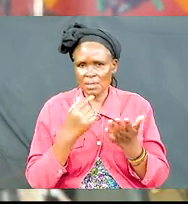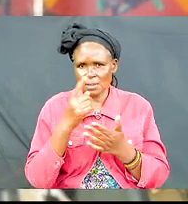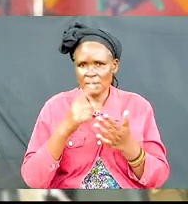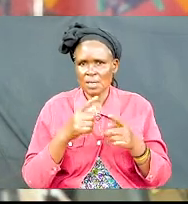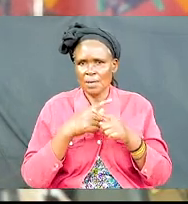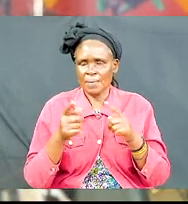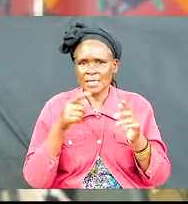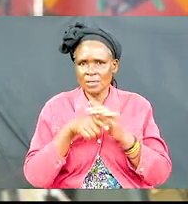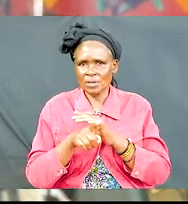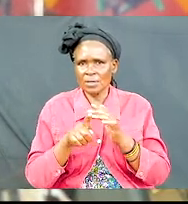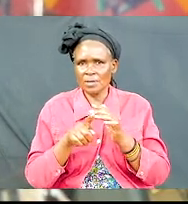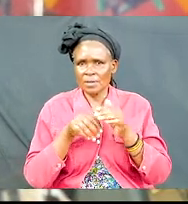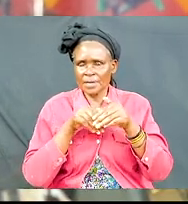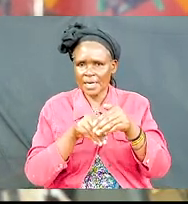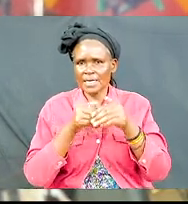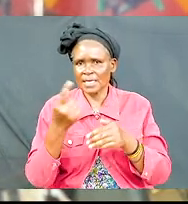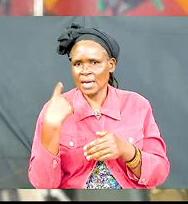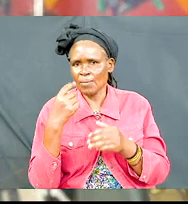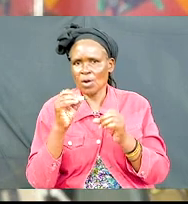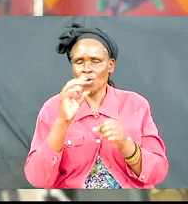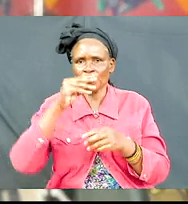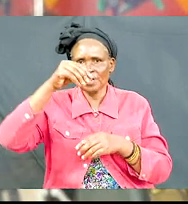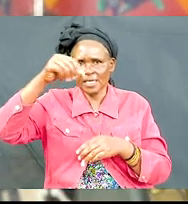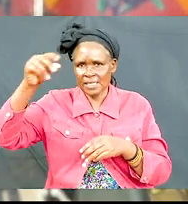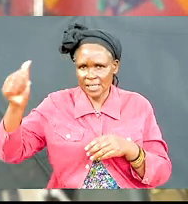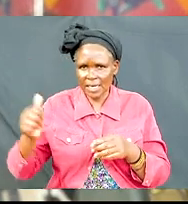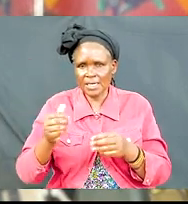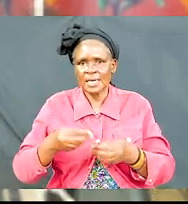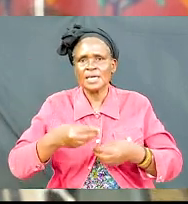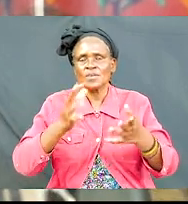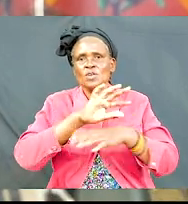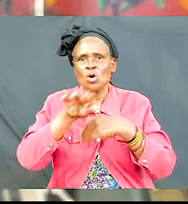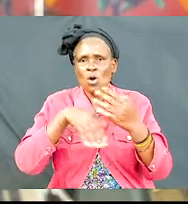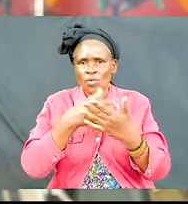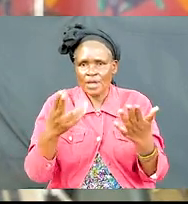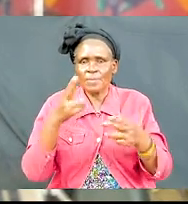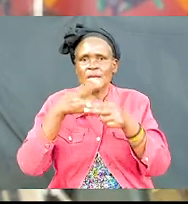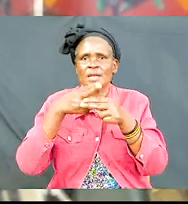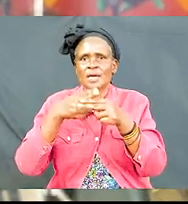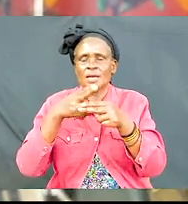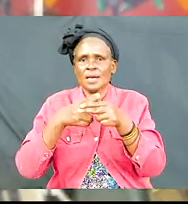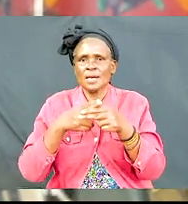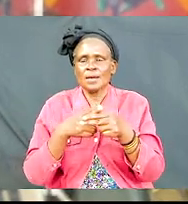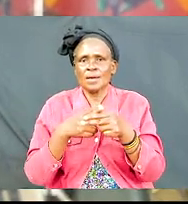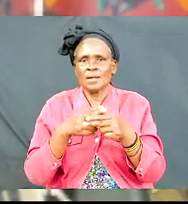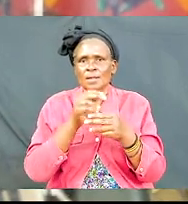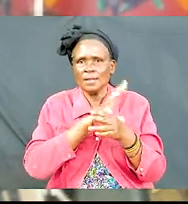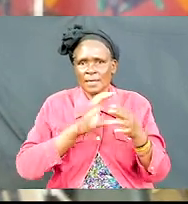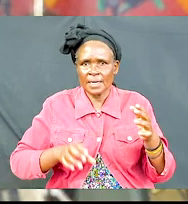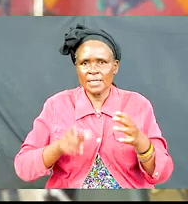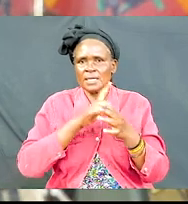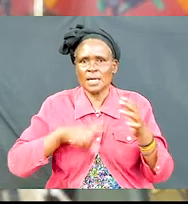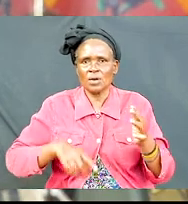he determines the number of the stars. He gives to all of them their names. Great is our Lord